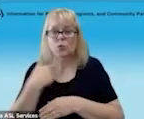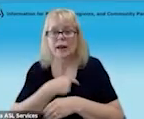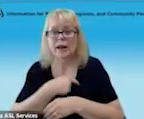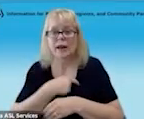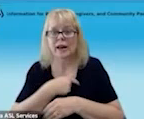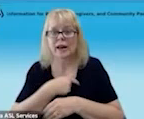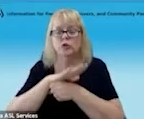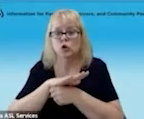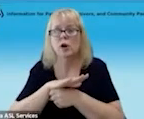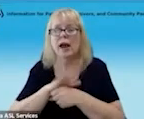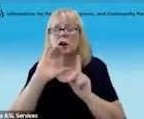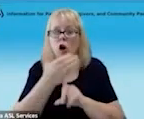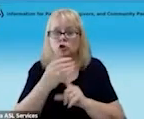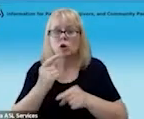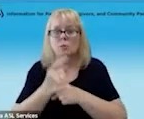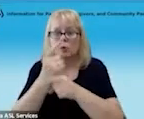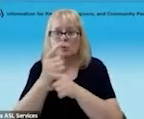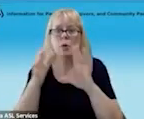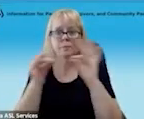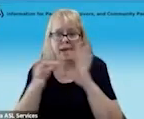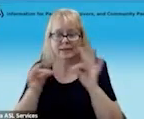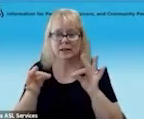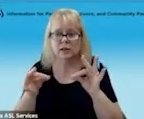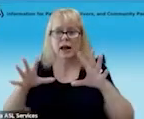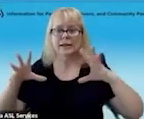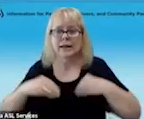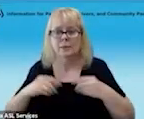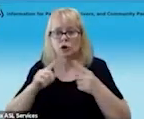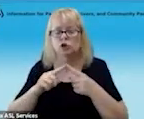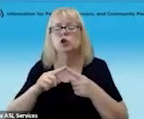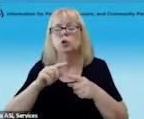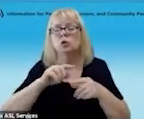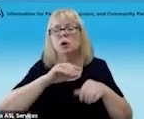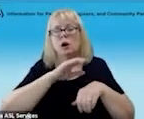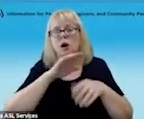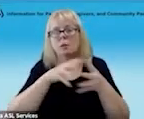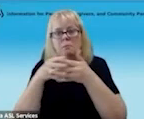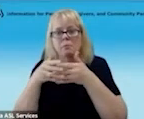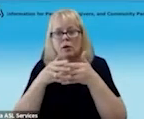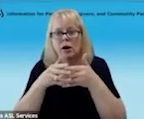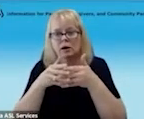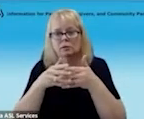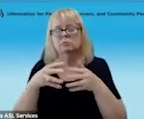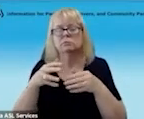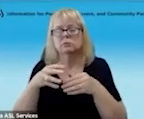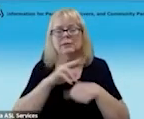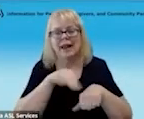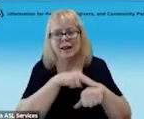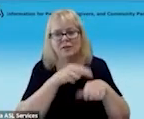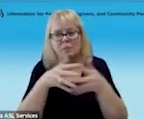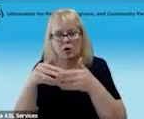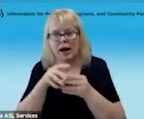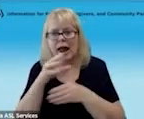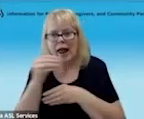in lower aged individuals or younger individuals. These findings have certainly highlighted the need for comprehensive